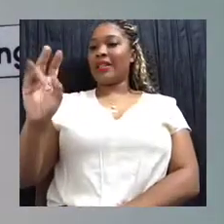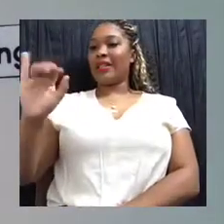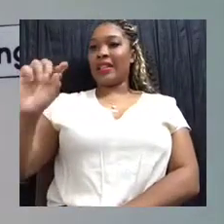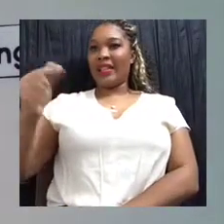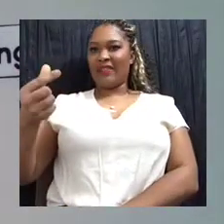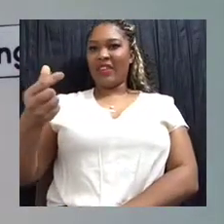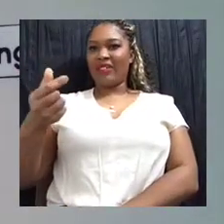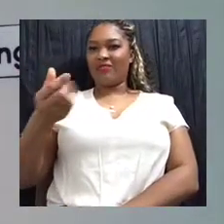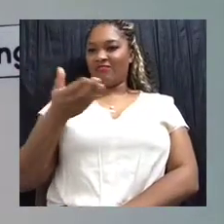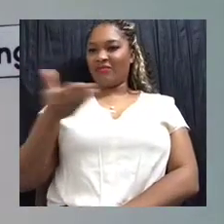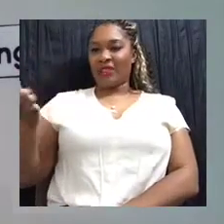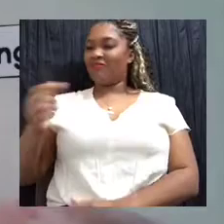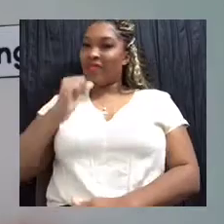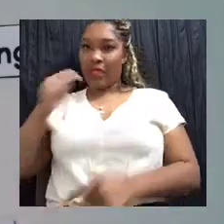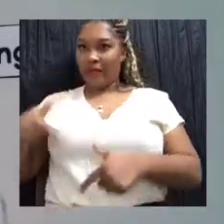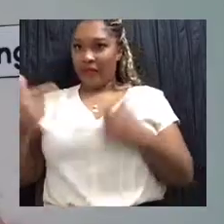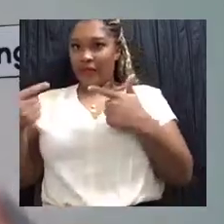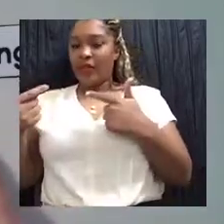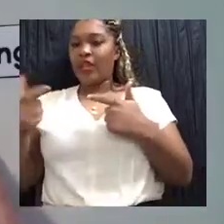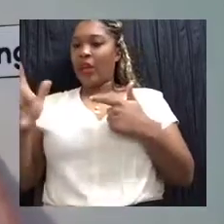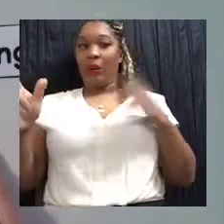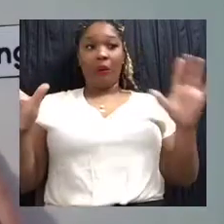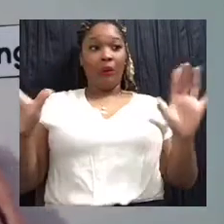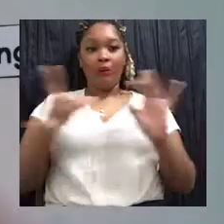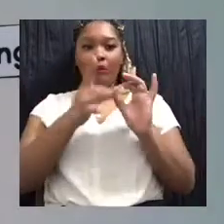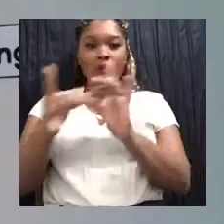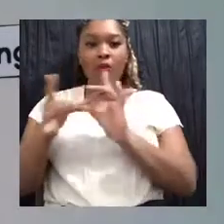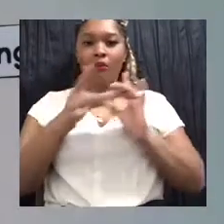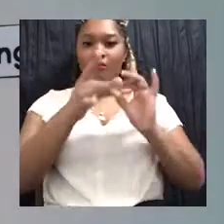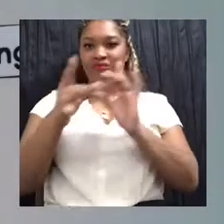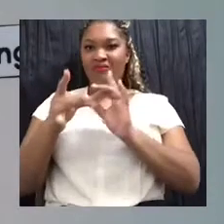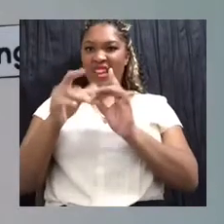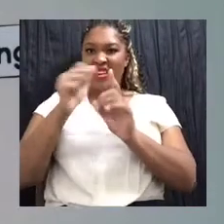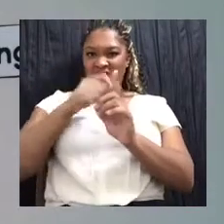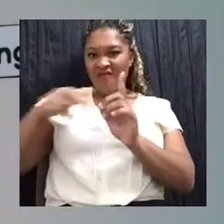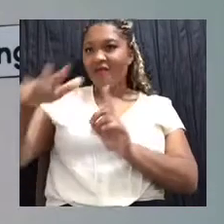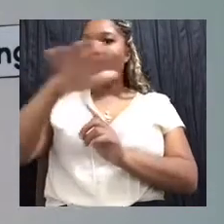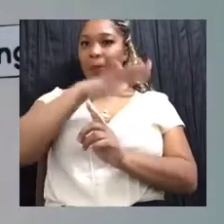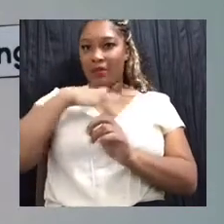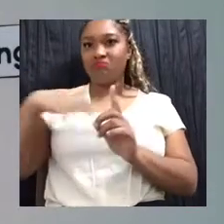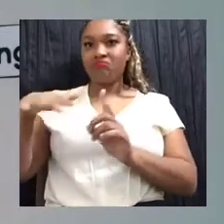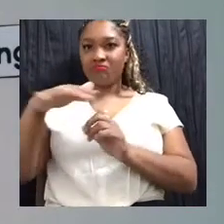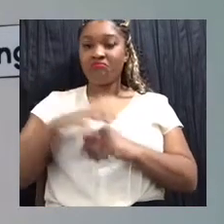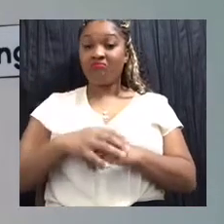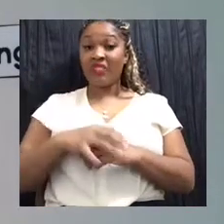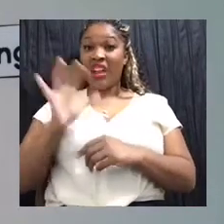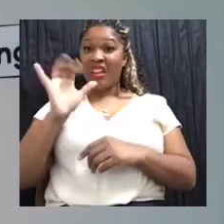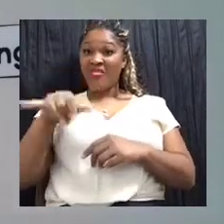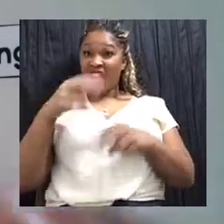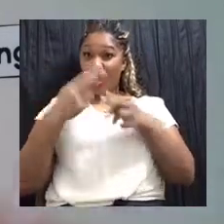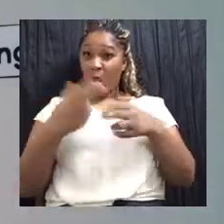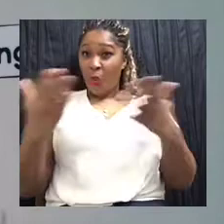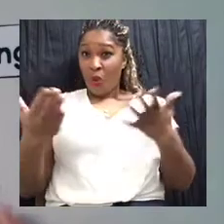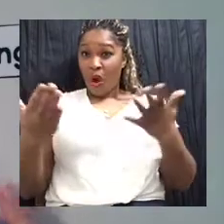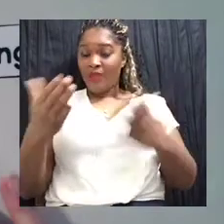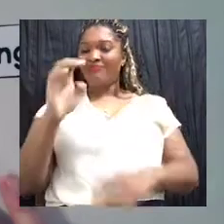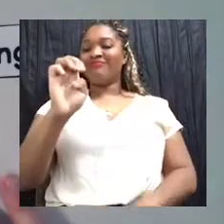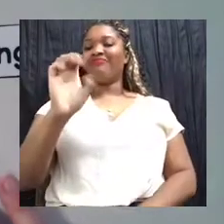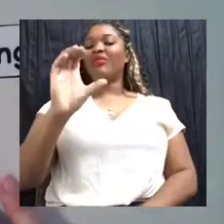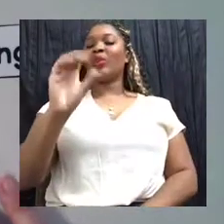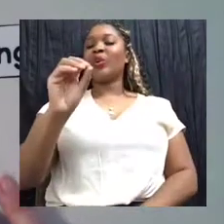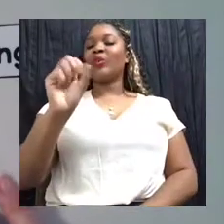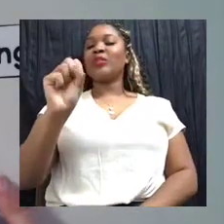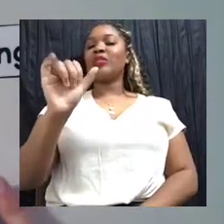things interact in an environment. And that is called